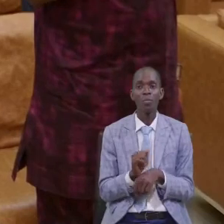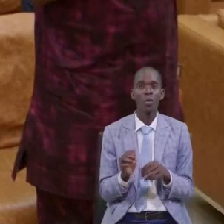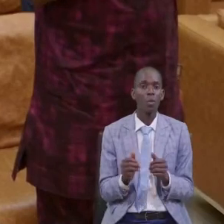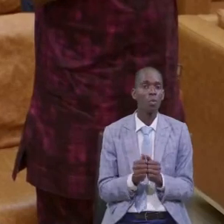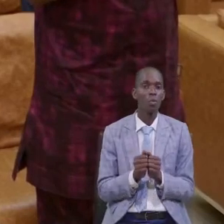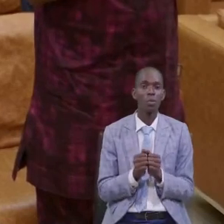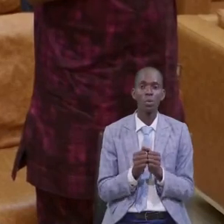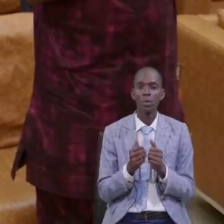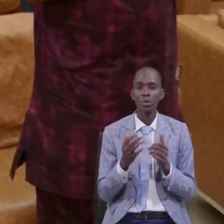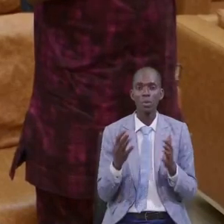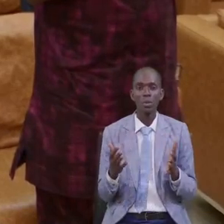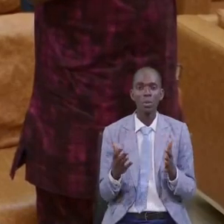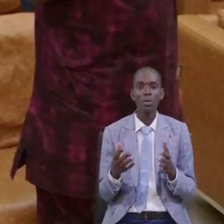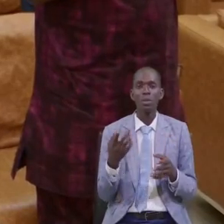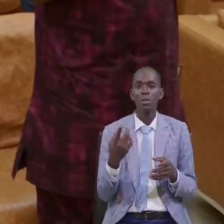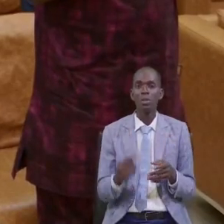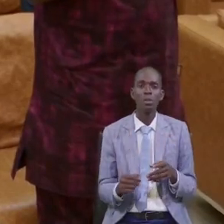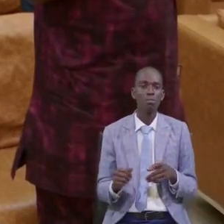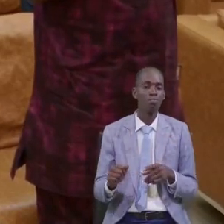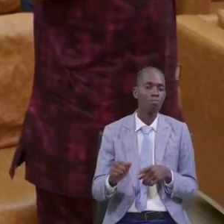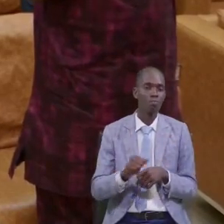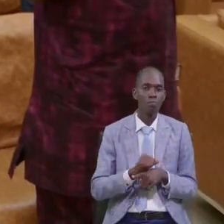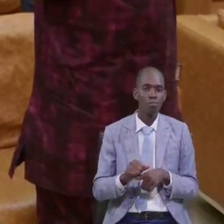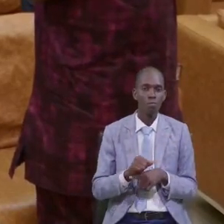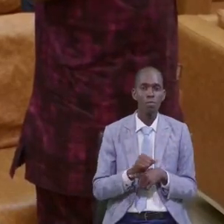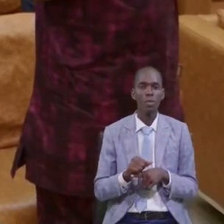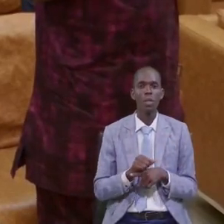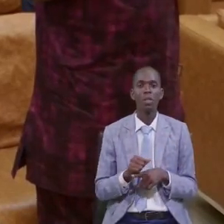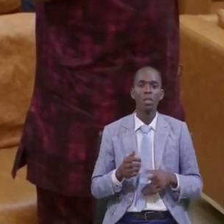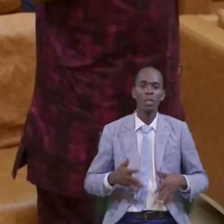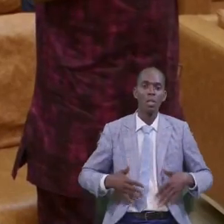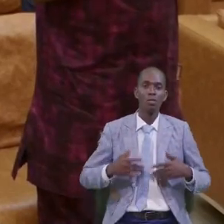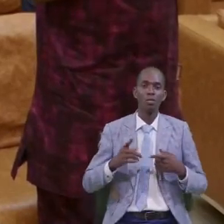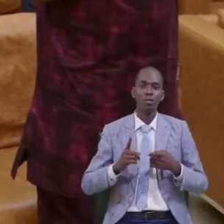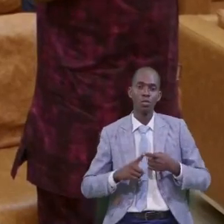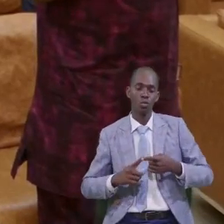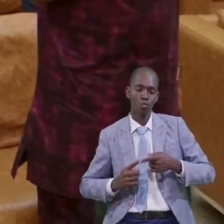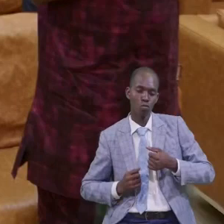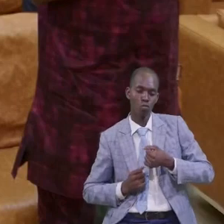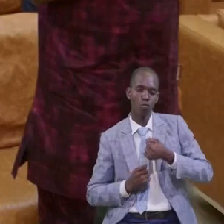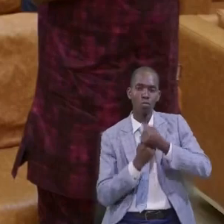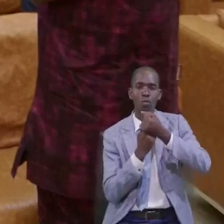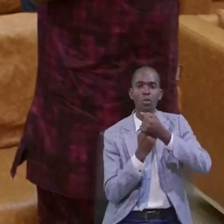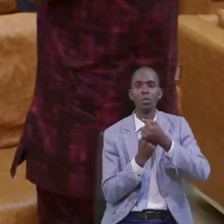without the practical life to back it up.